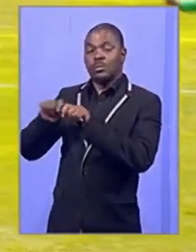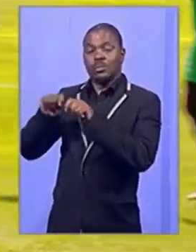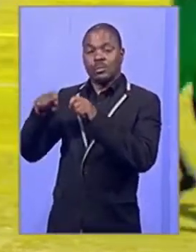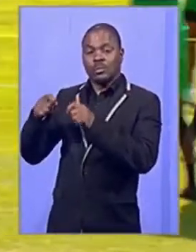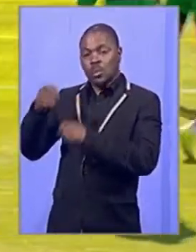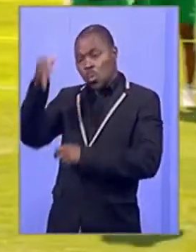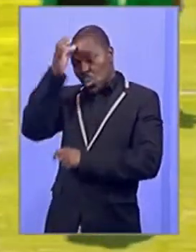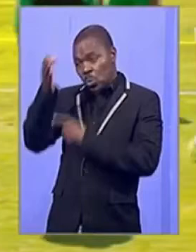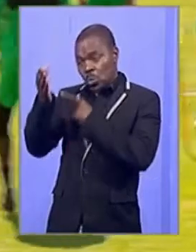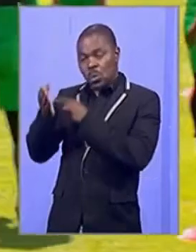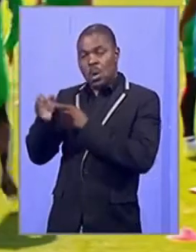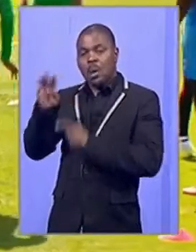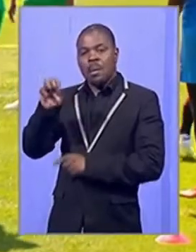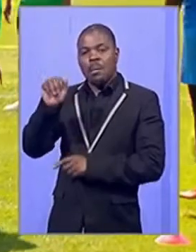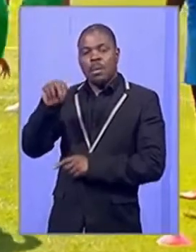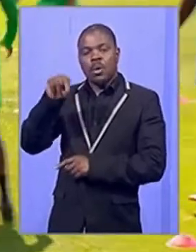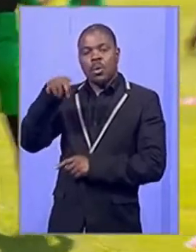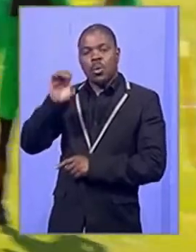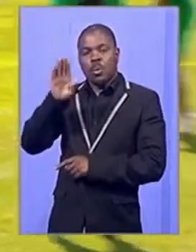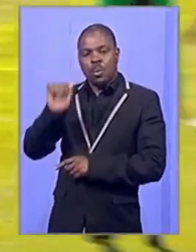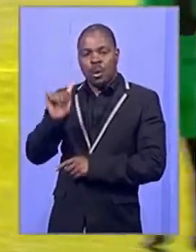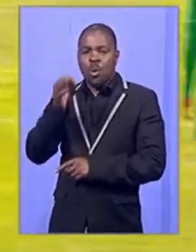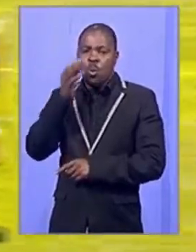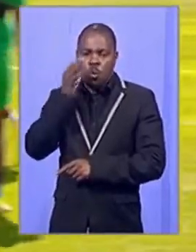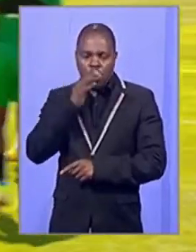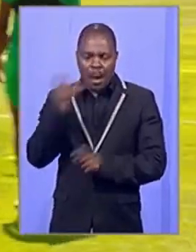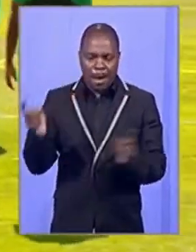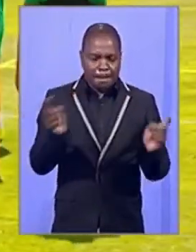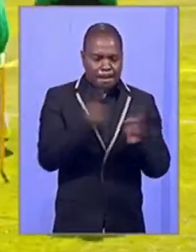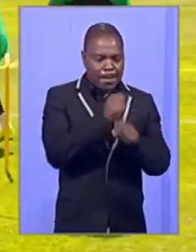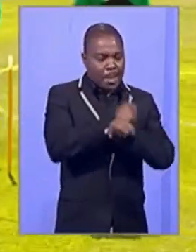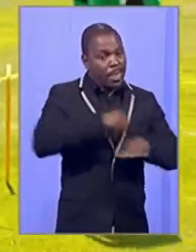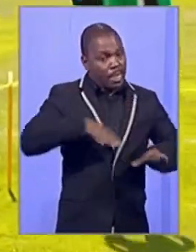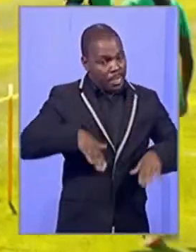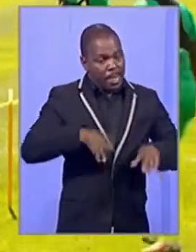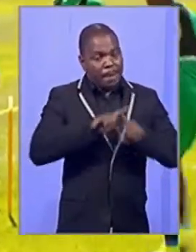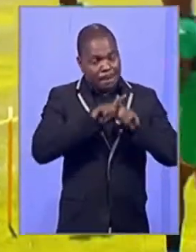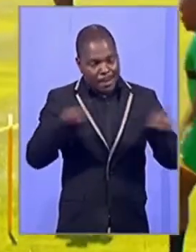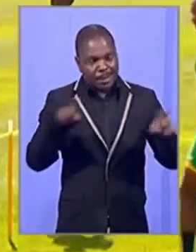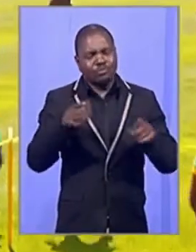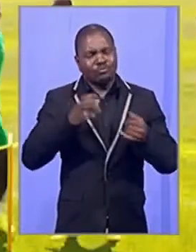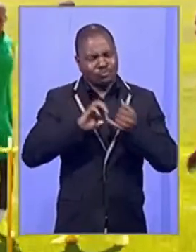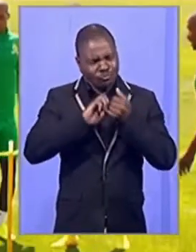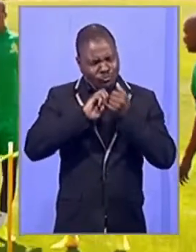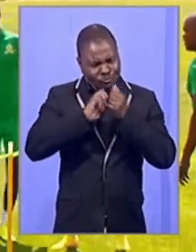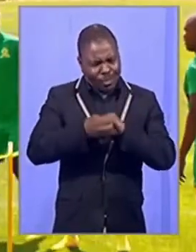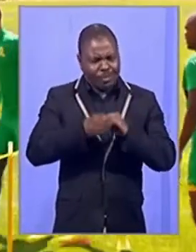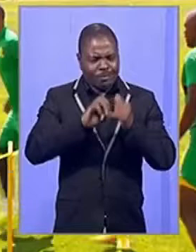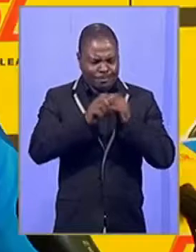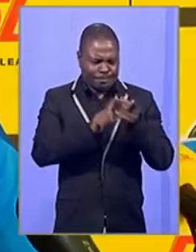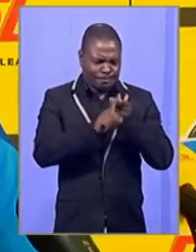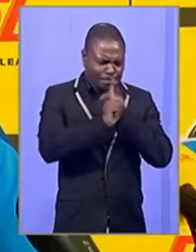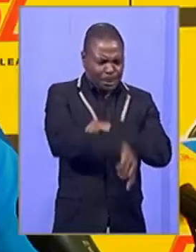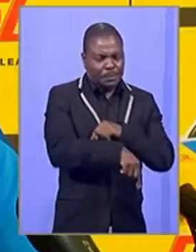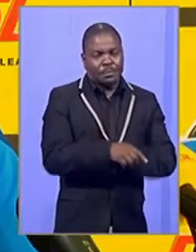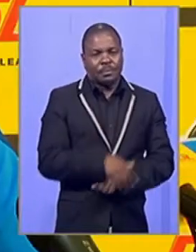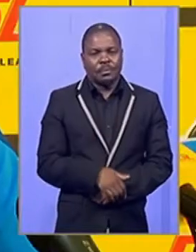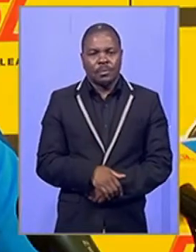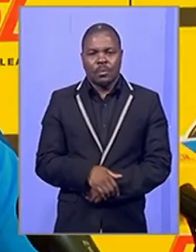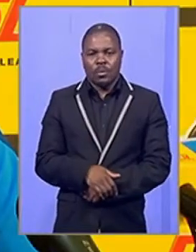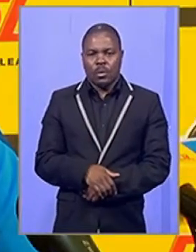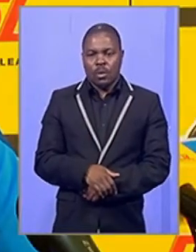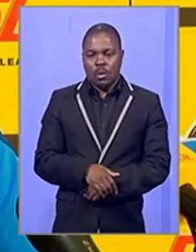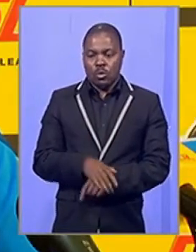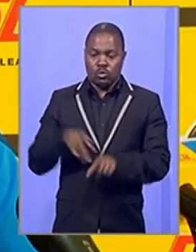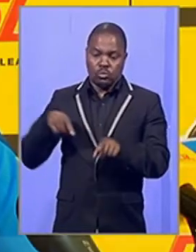Mngqithi o re ha ba so bapalele Pirates hleng sena empa ba tla etsa tsohle tse matleng a bona ho hlola papadi. We have not played